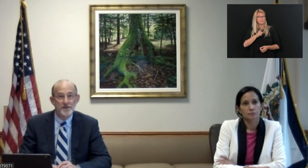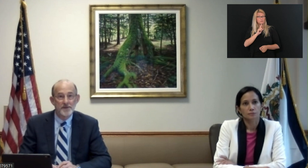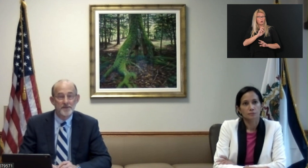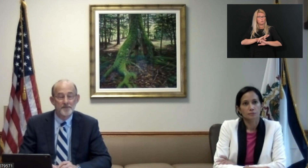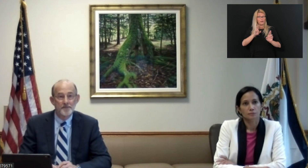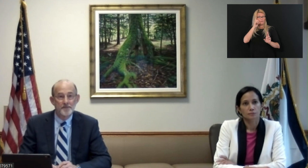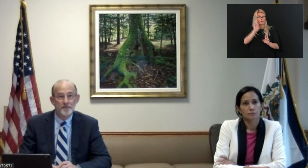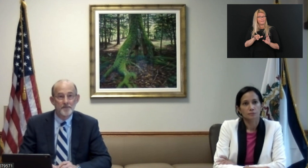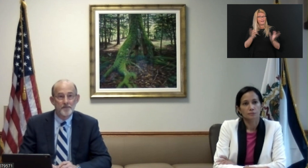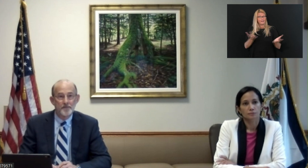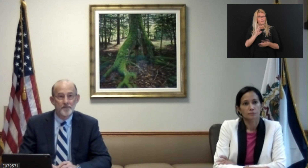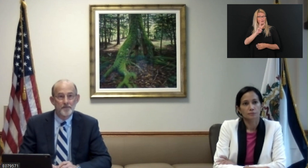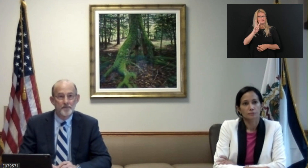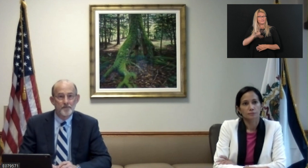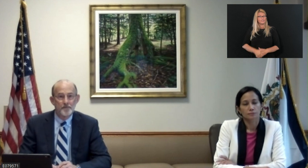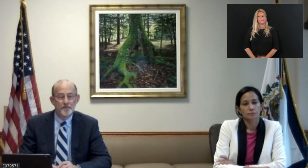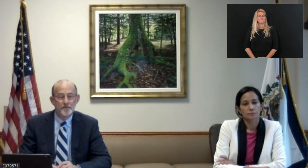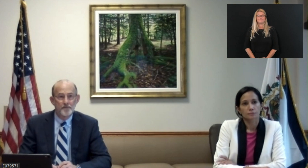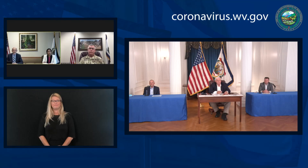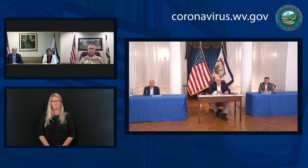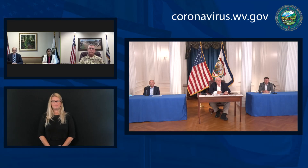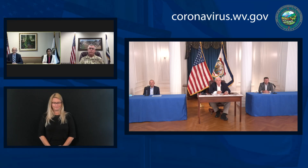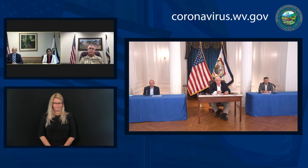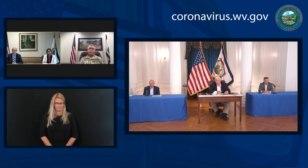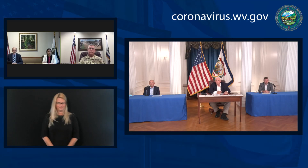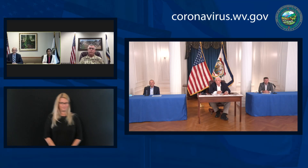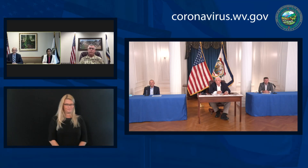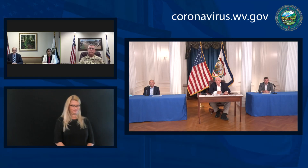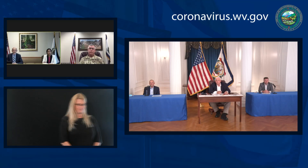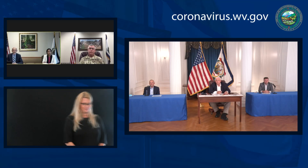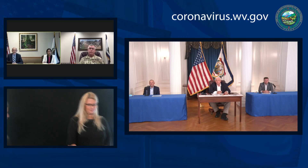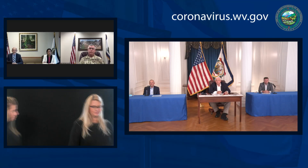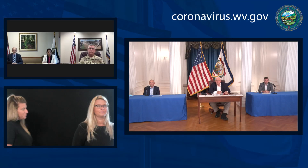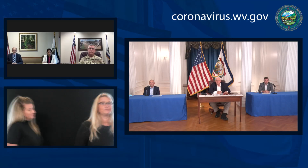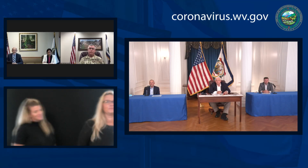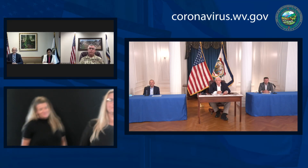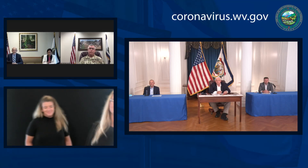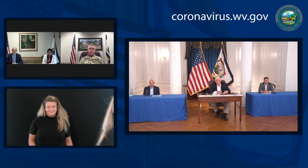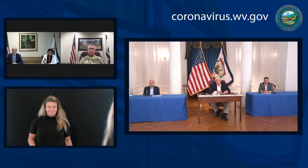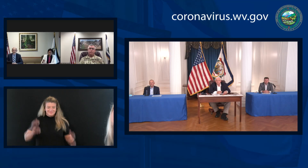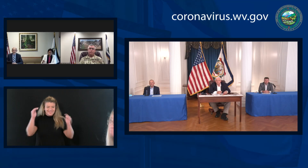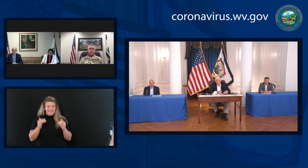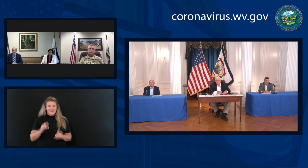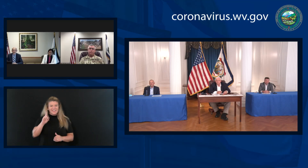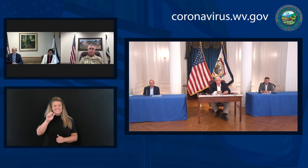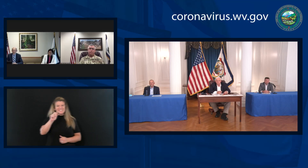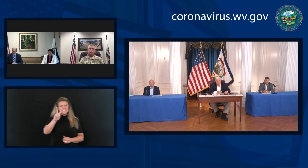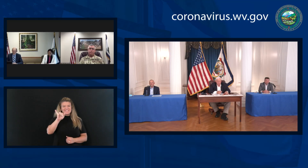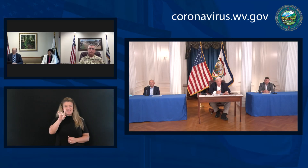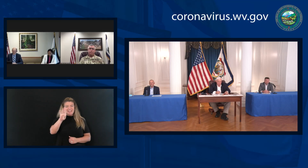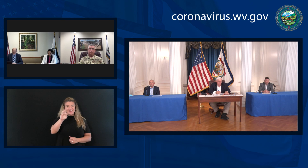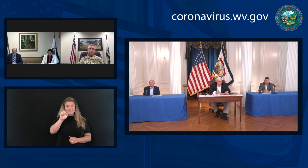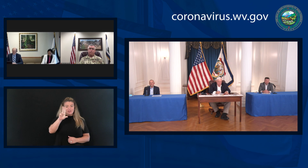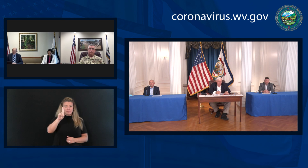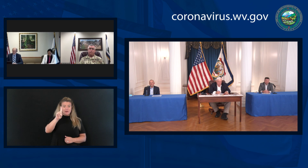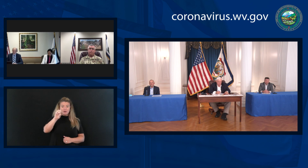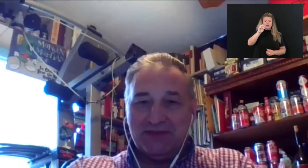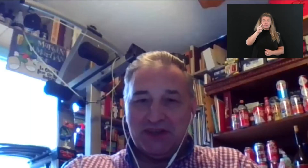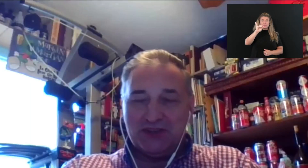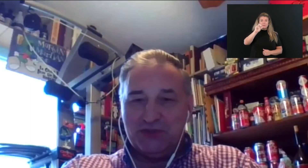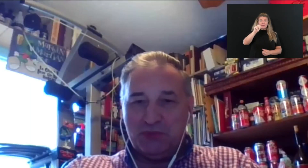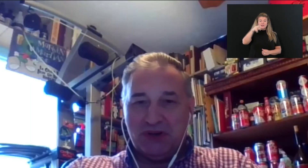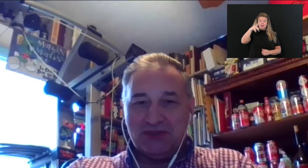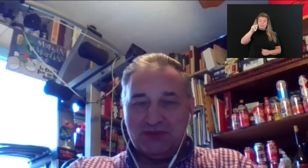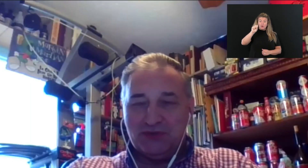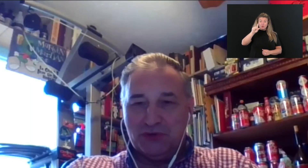homes. All right, thank you, Annie. Next, we'll go to David Beard with the Dominion Post. Hi, I have